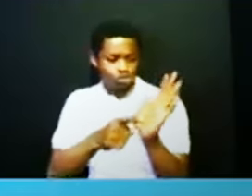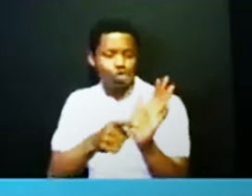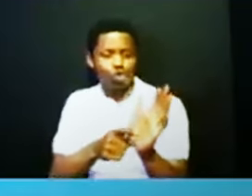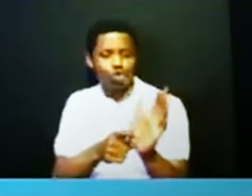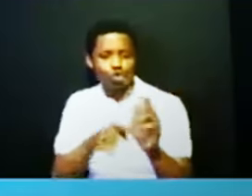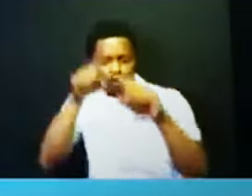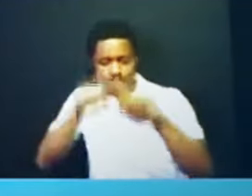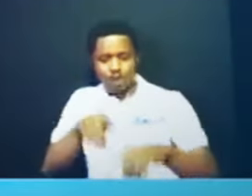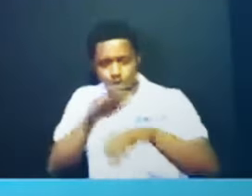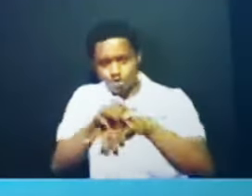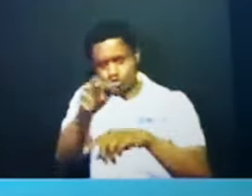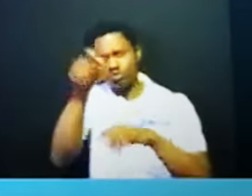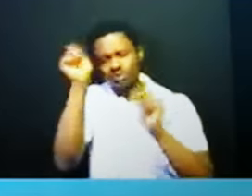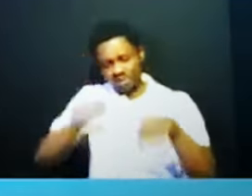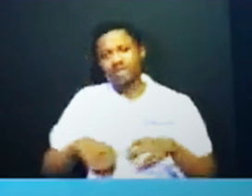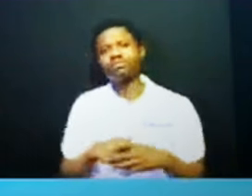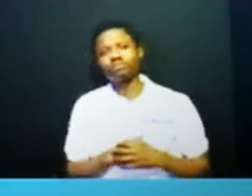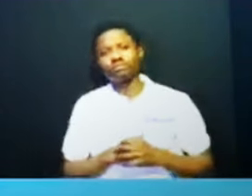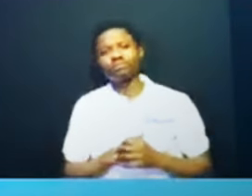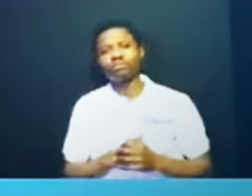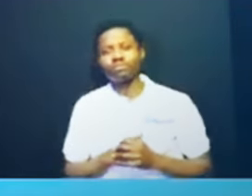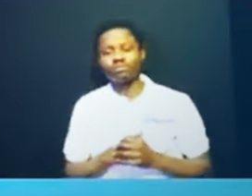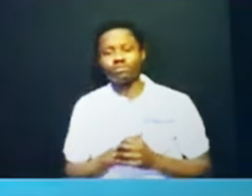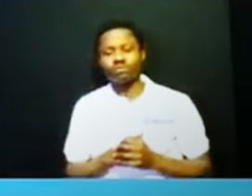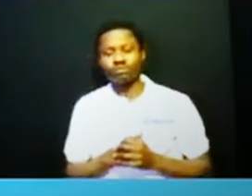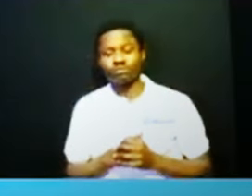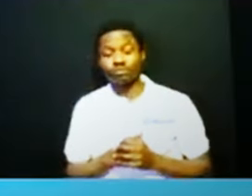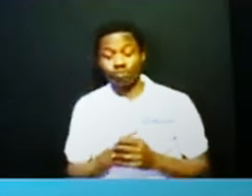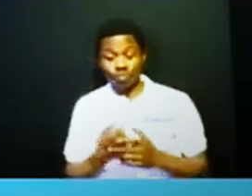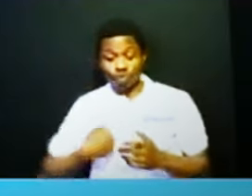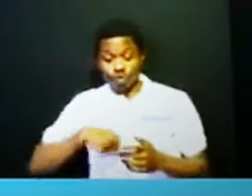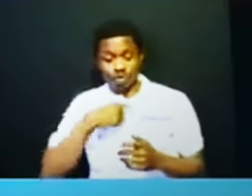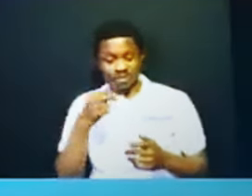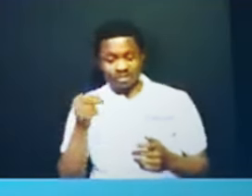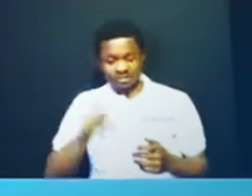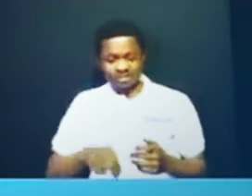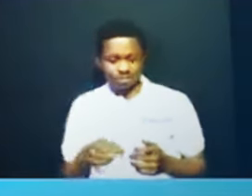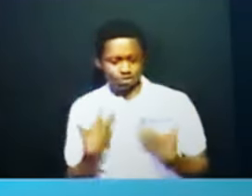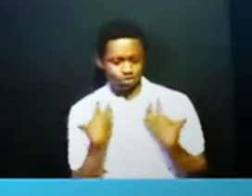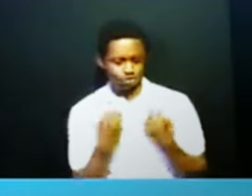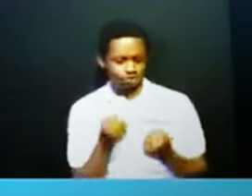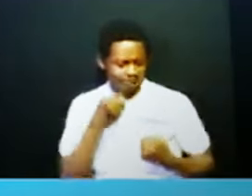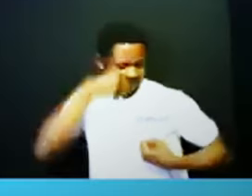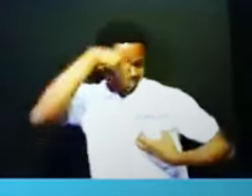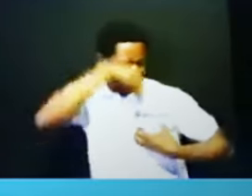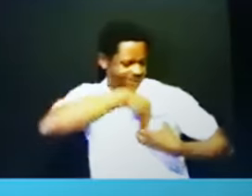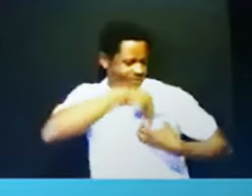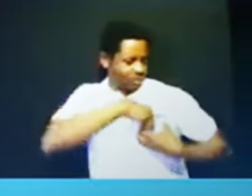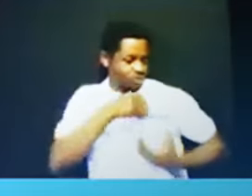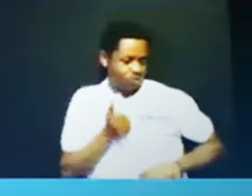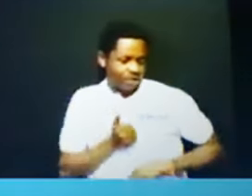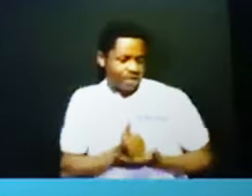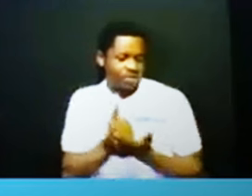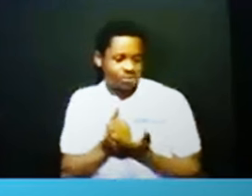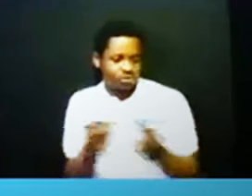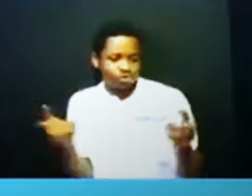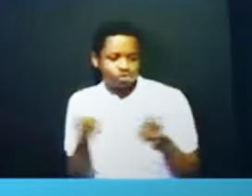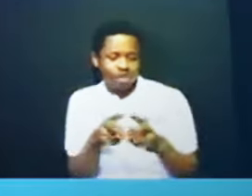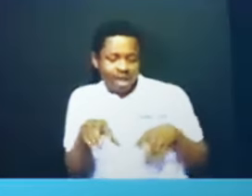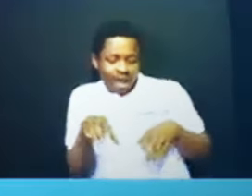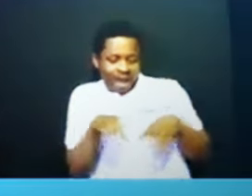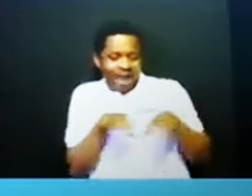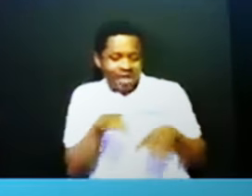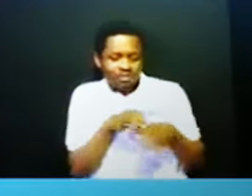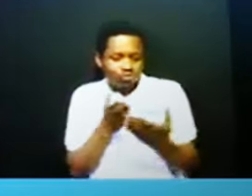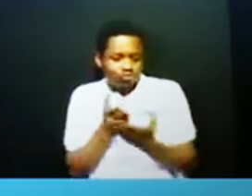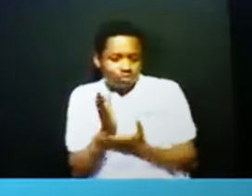actions. Certainly you can. We need some strength on the inside to be able to react correctly.